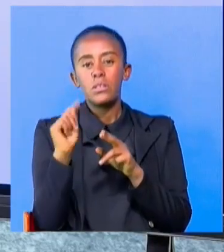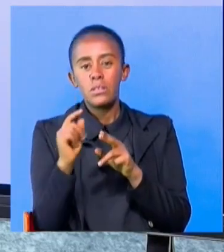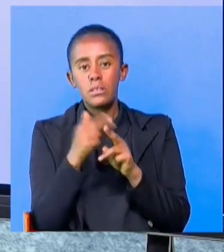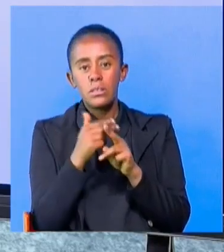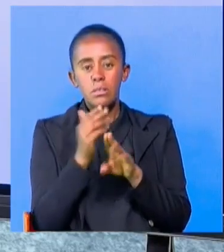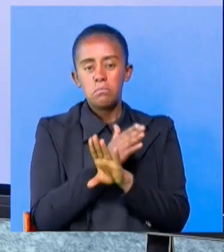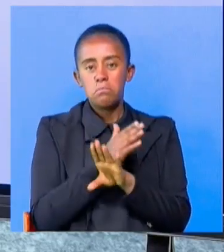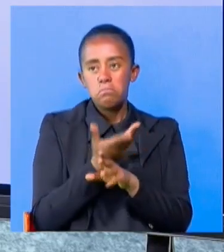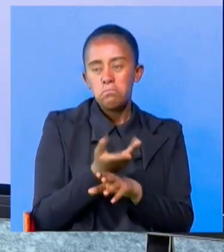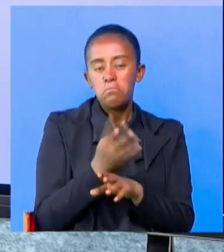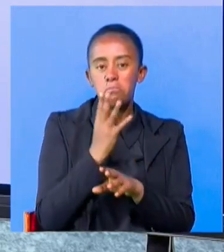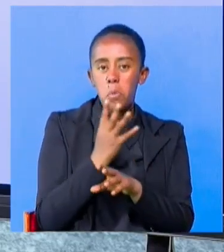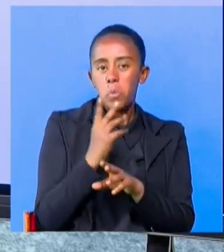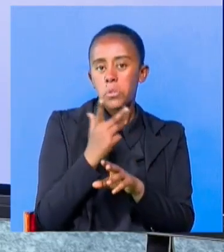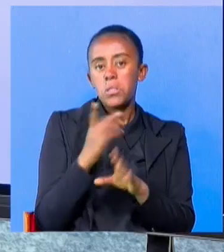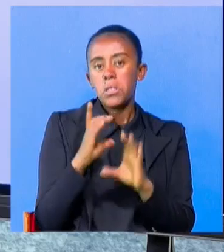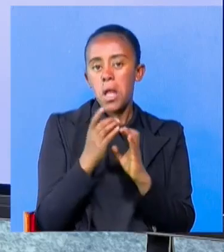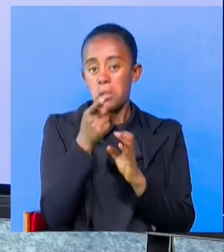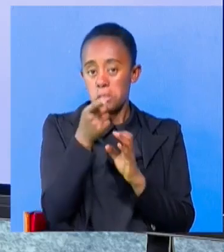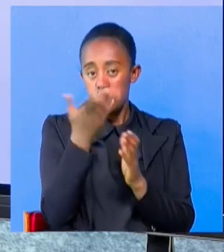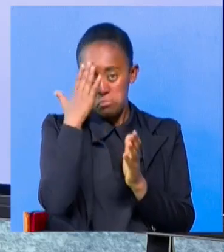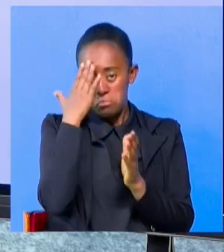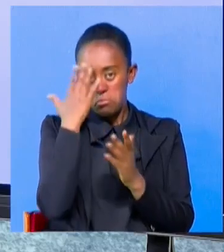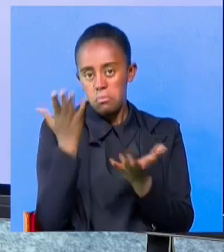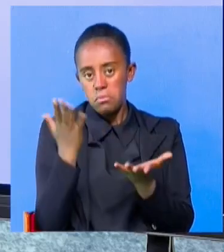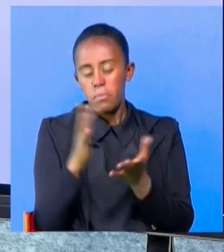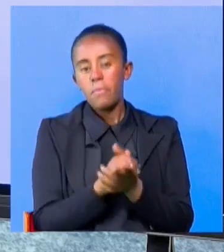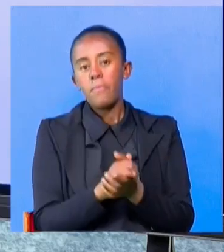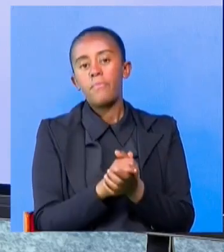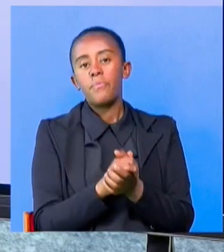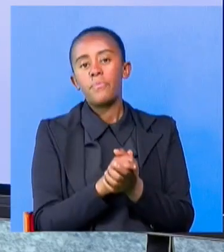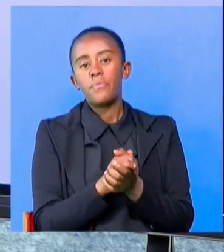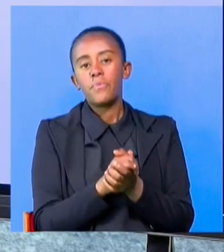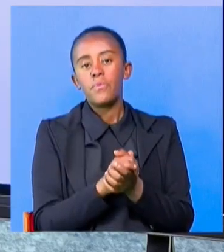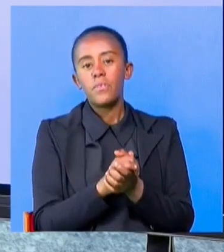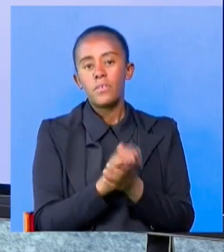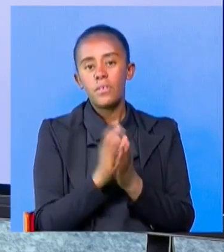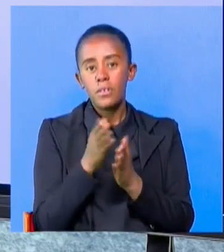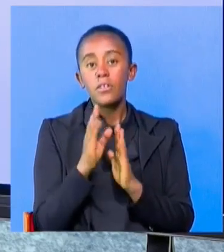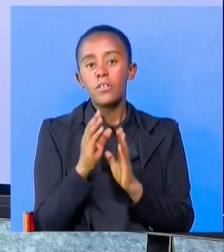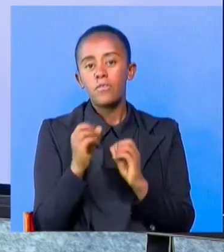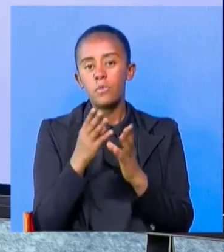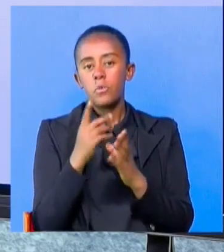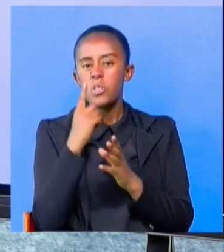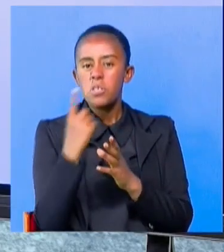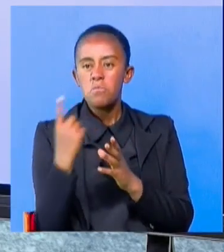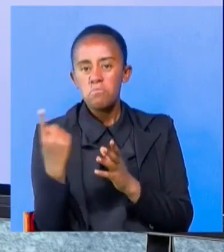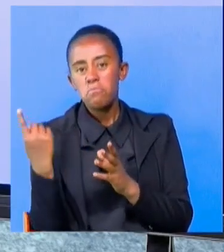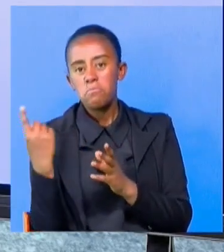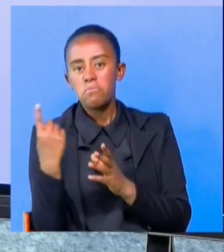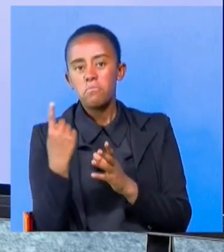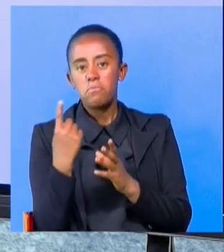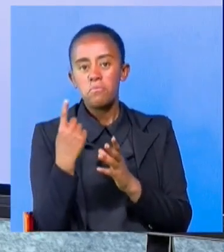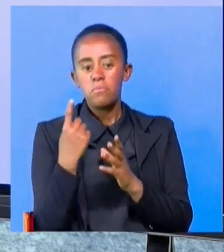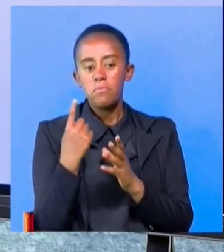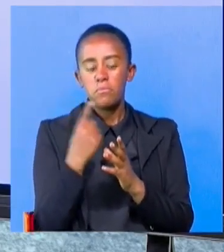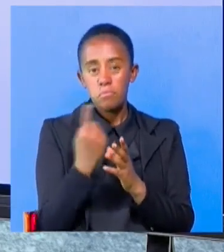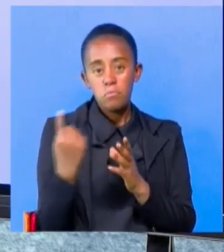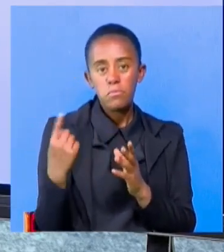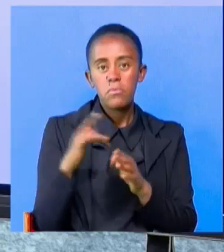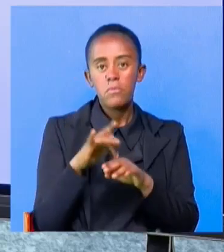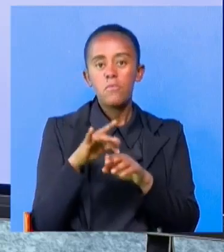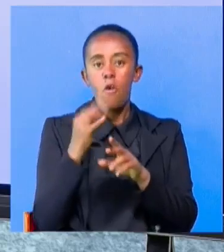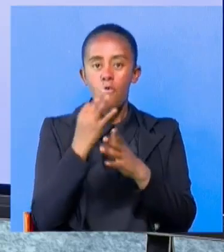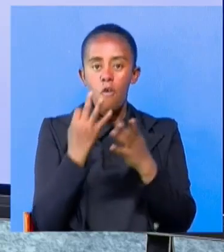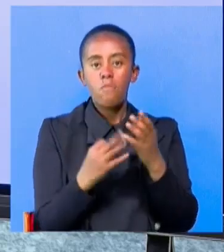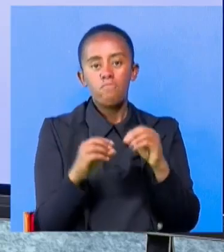grade what contracted form is, okay? So let me give you some ways of contracted forms.